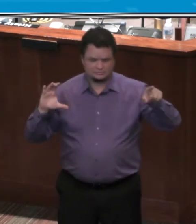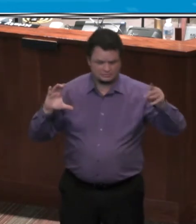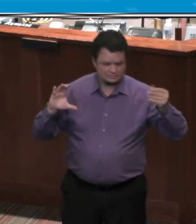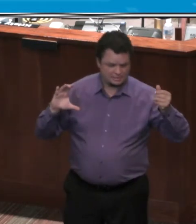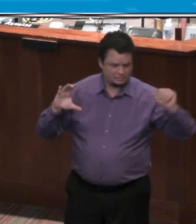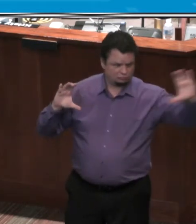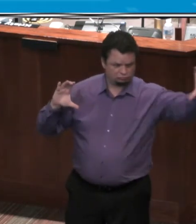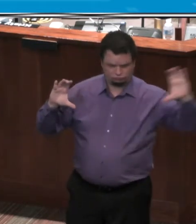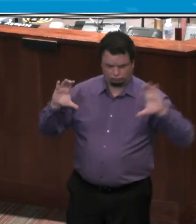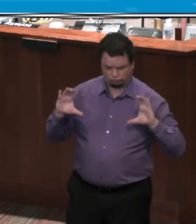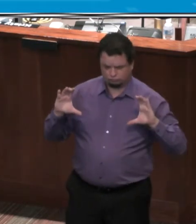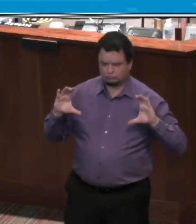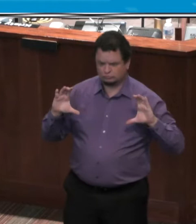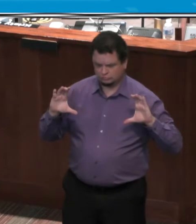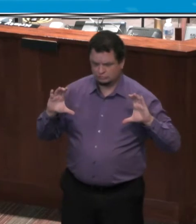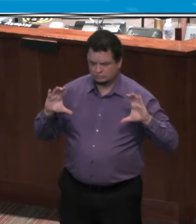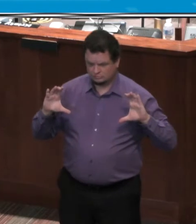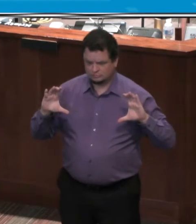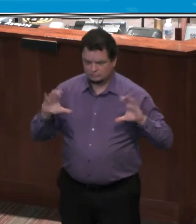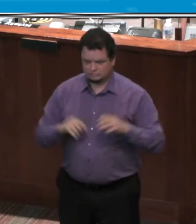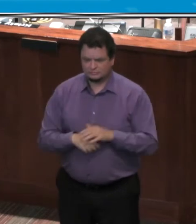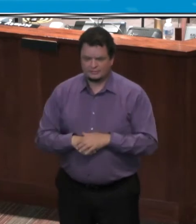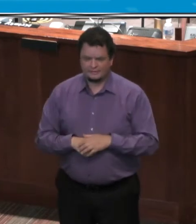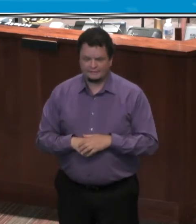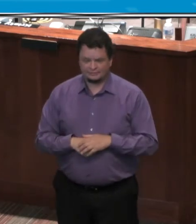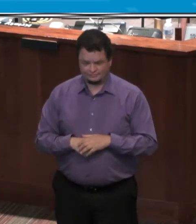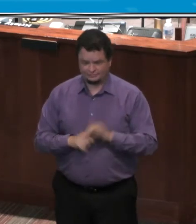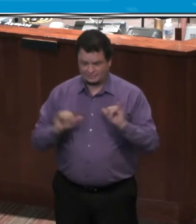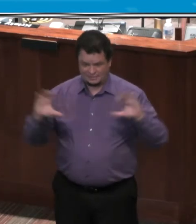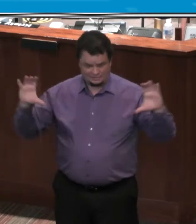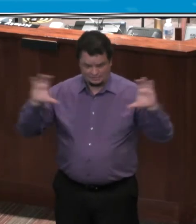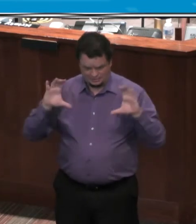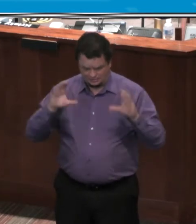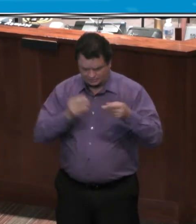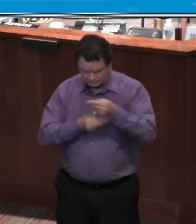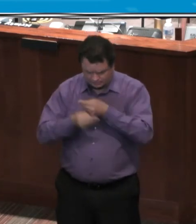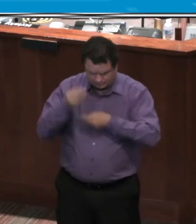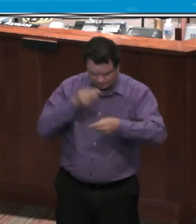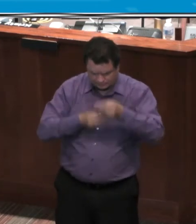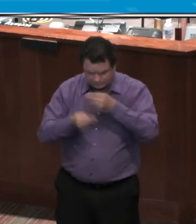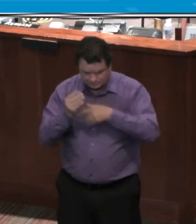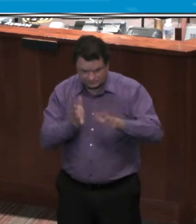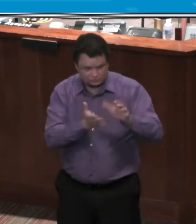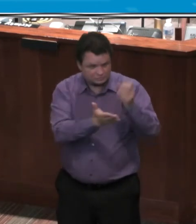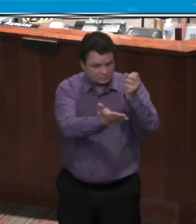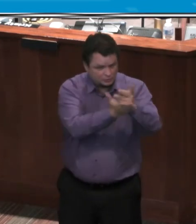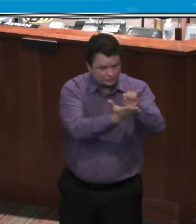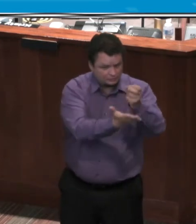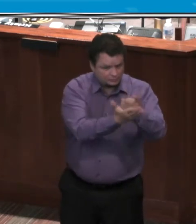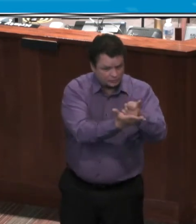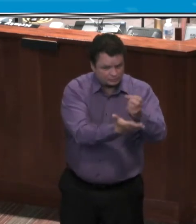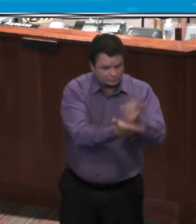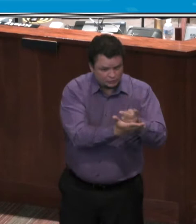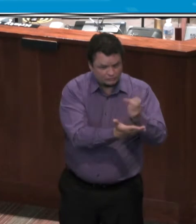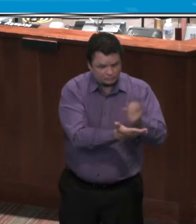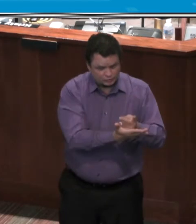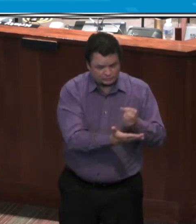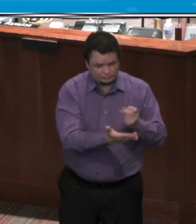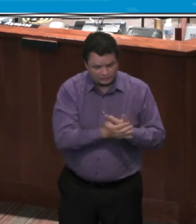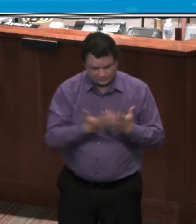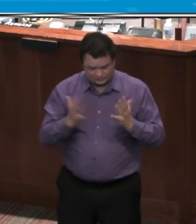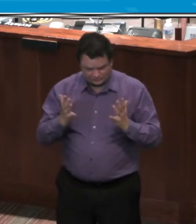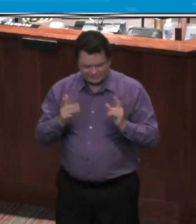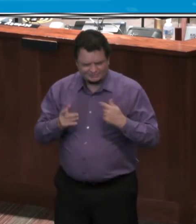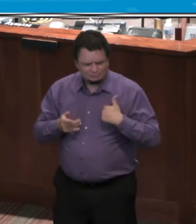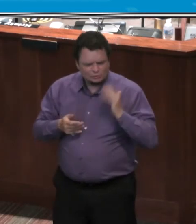this budget is based on what was initially approved. The next thing we'll be talking about is a resolution to actually amend the budget, so